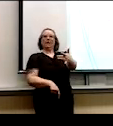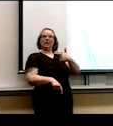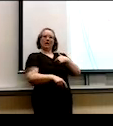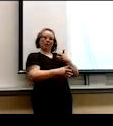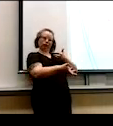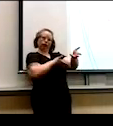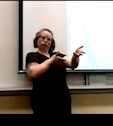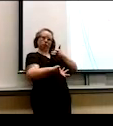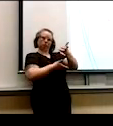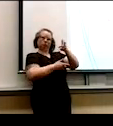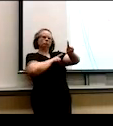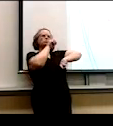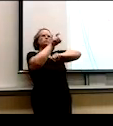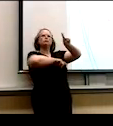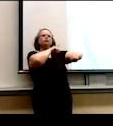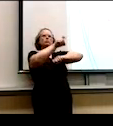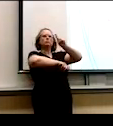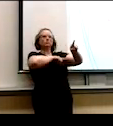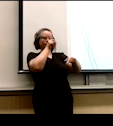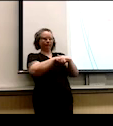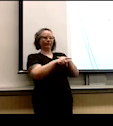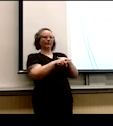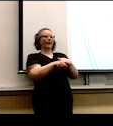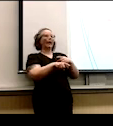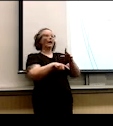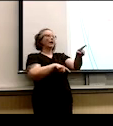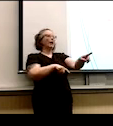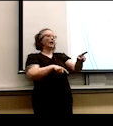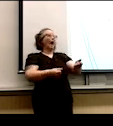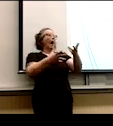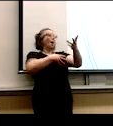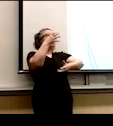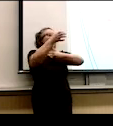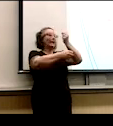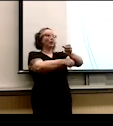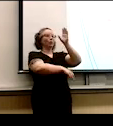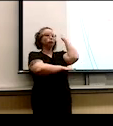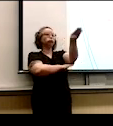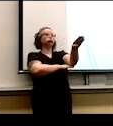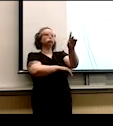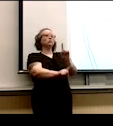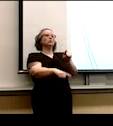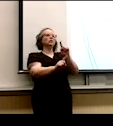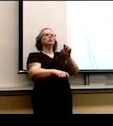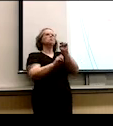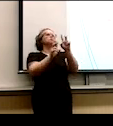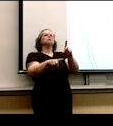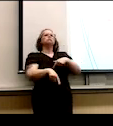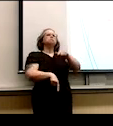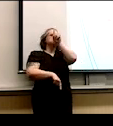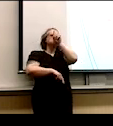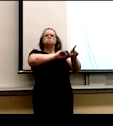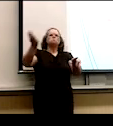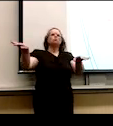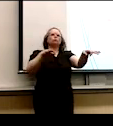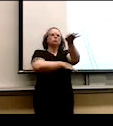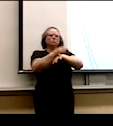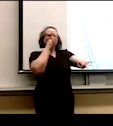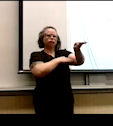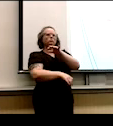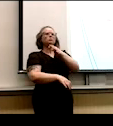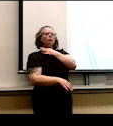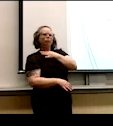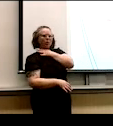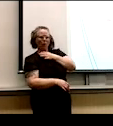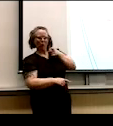the actual years. I ask, okay, have you, through your lifetime, have you been on committees for your children's school? Have